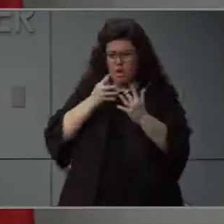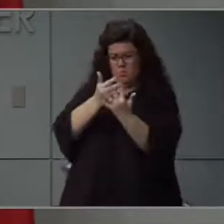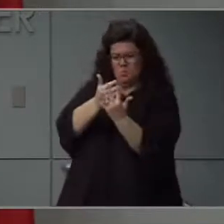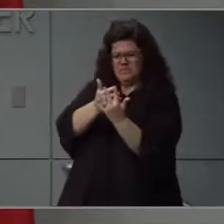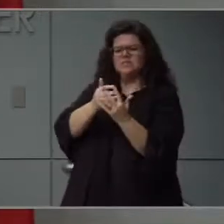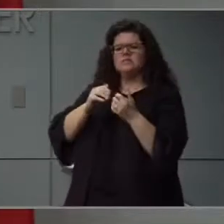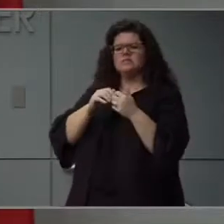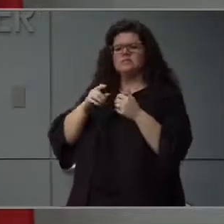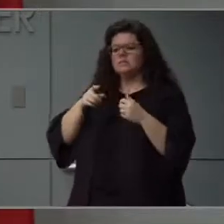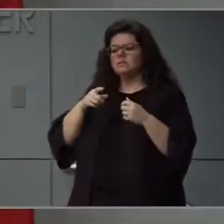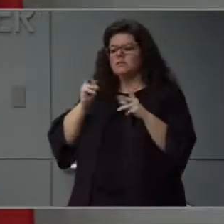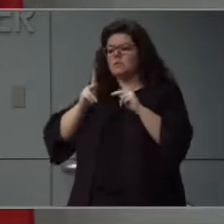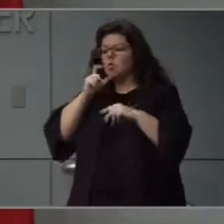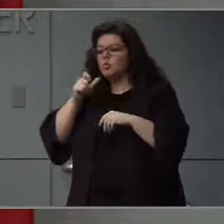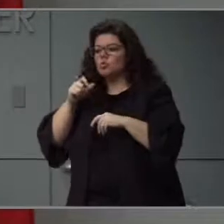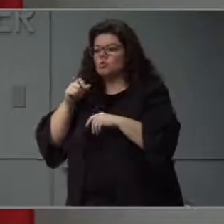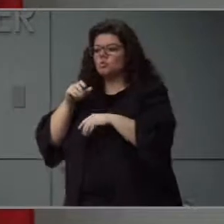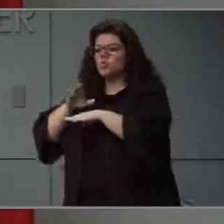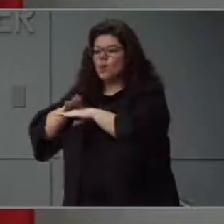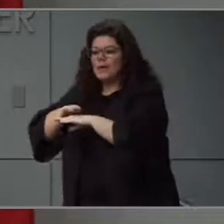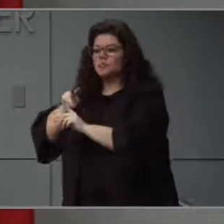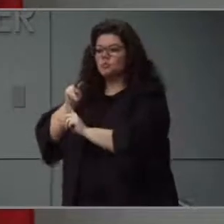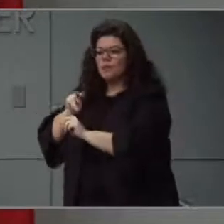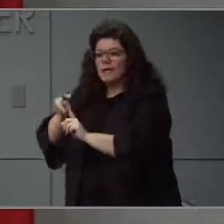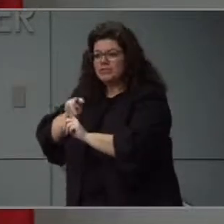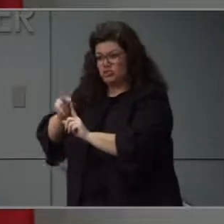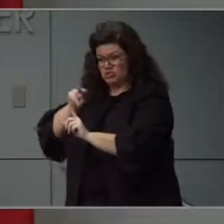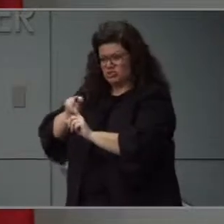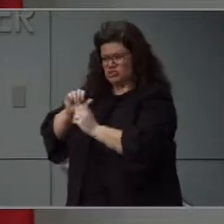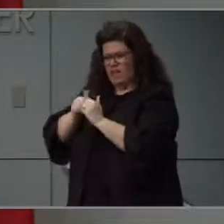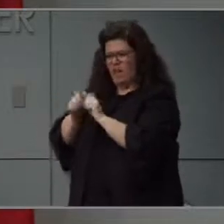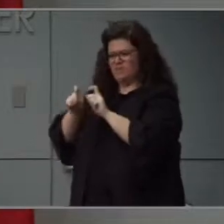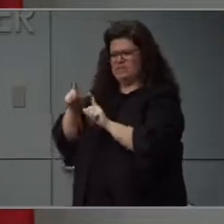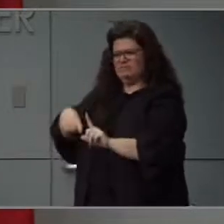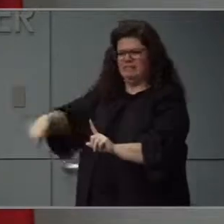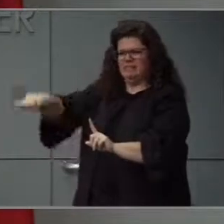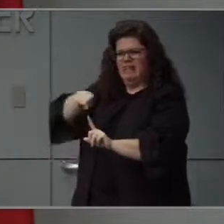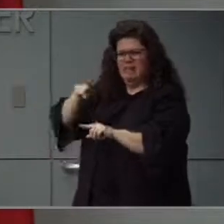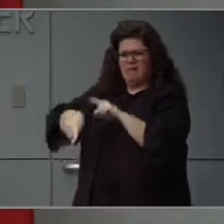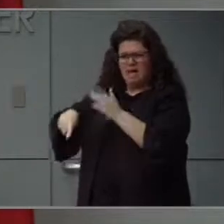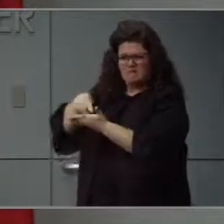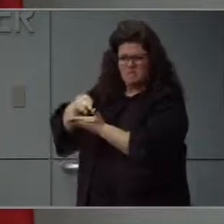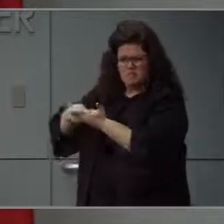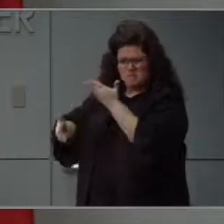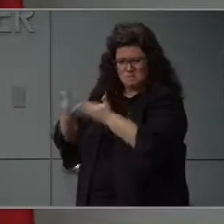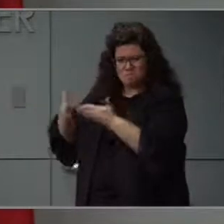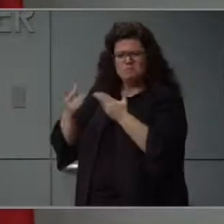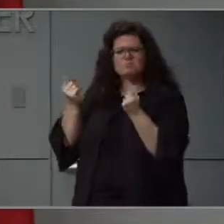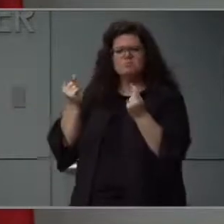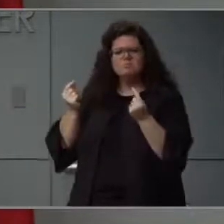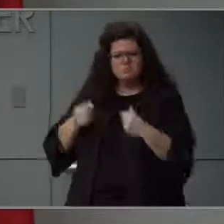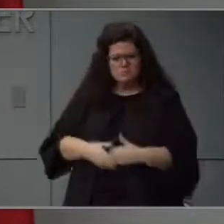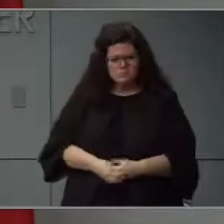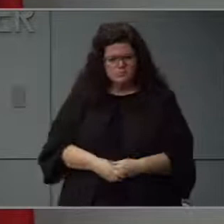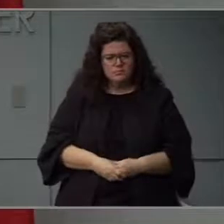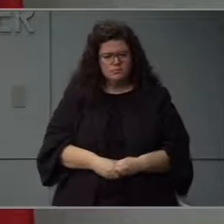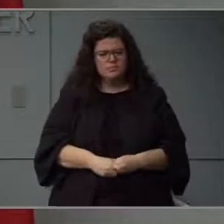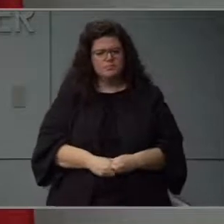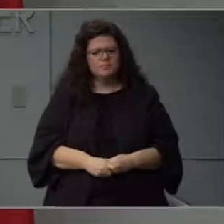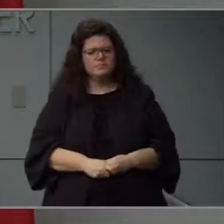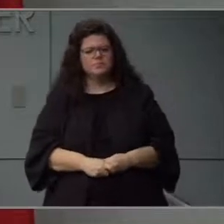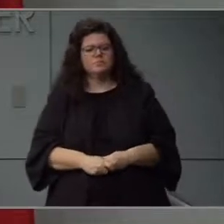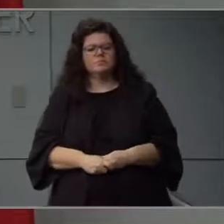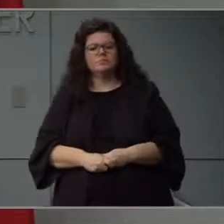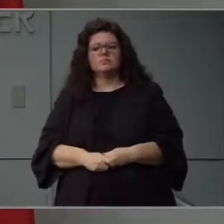to test everybody with that in place. Kate, thanks for bringing that up. I think, as you know, that